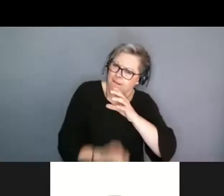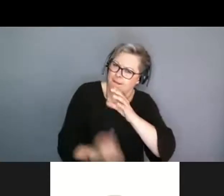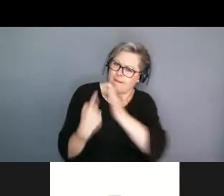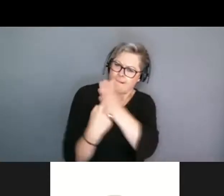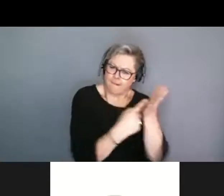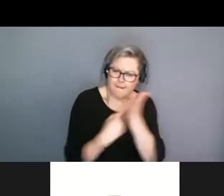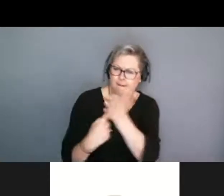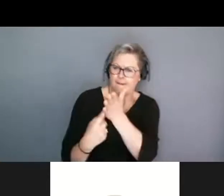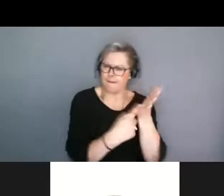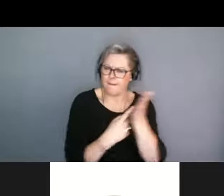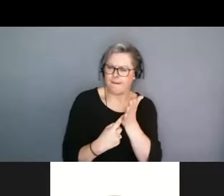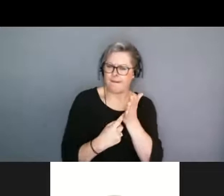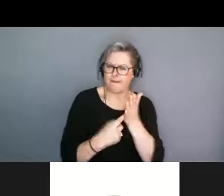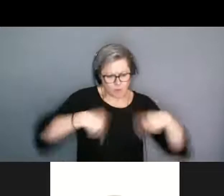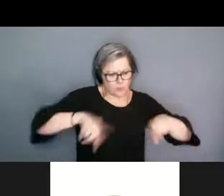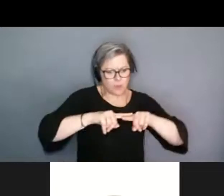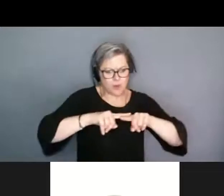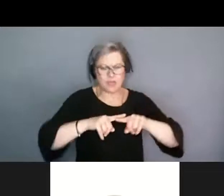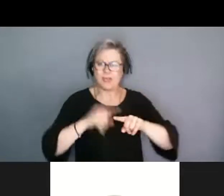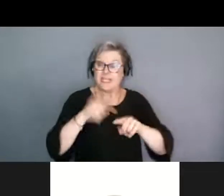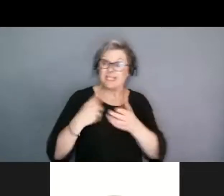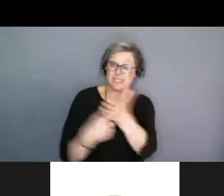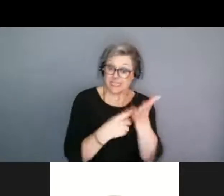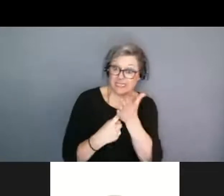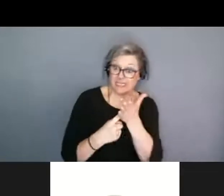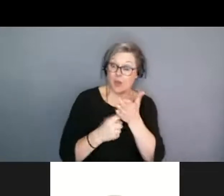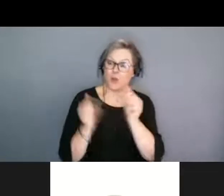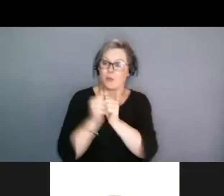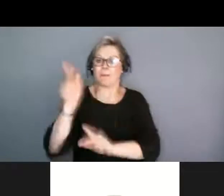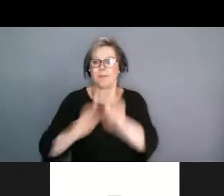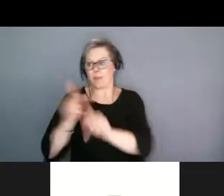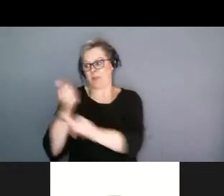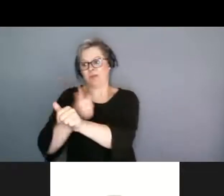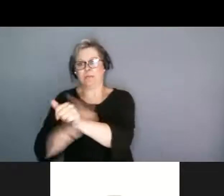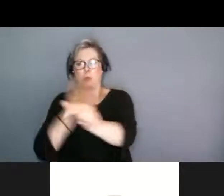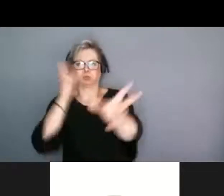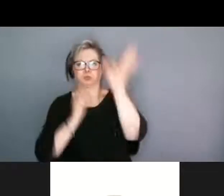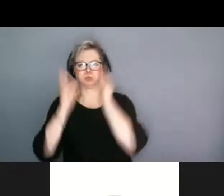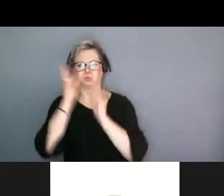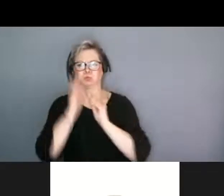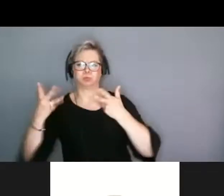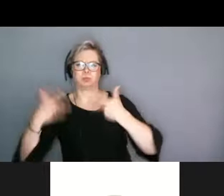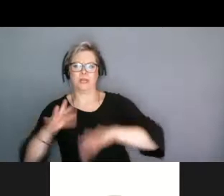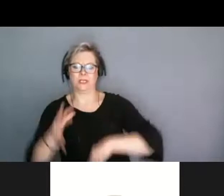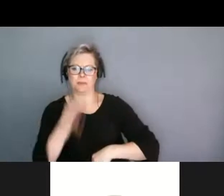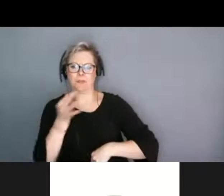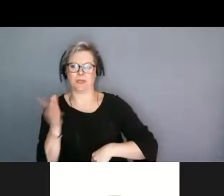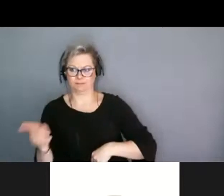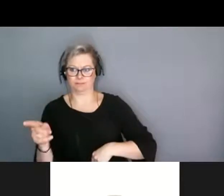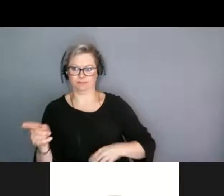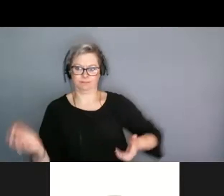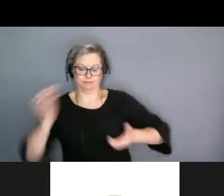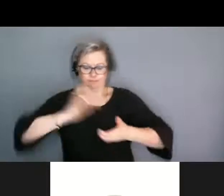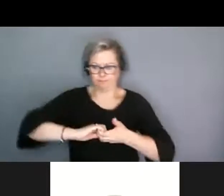there who know a lot about it. So in this case, we will partner